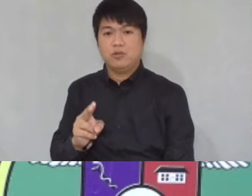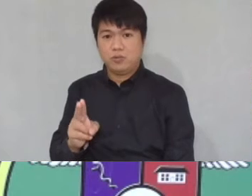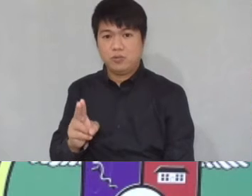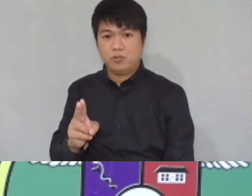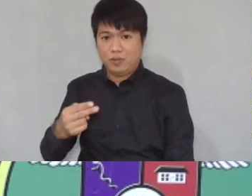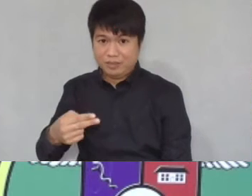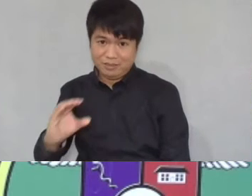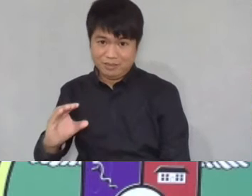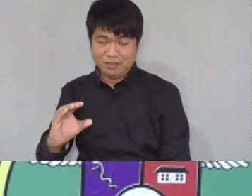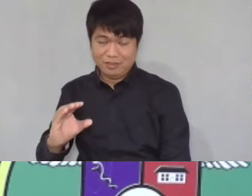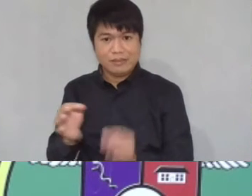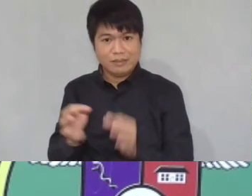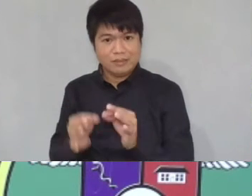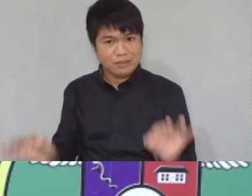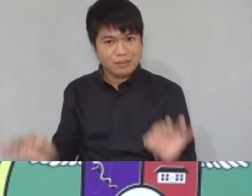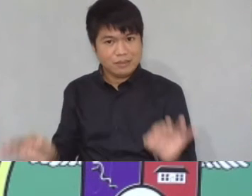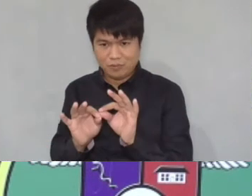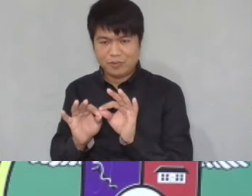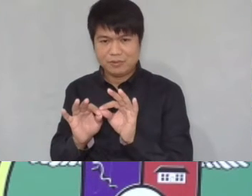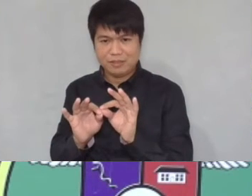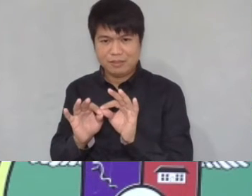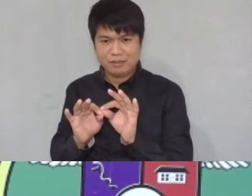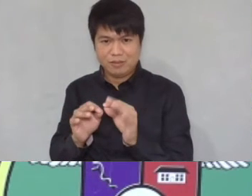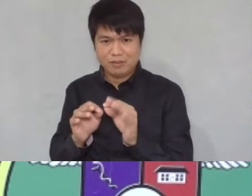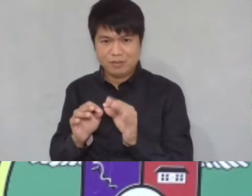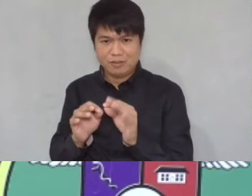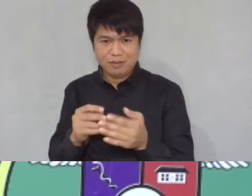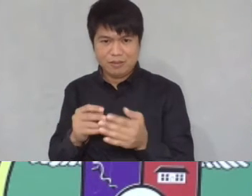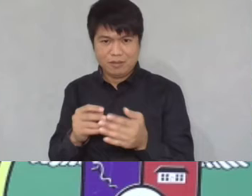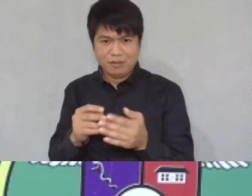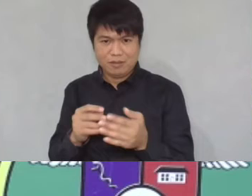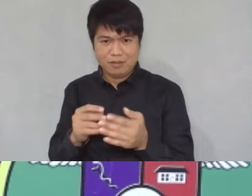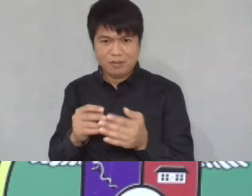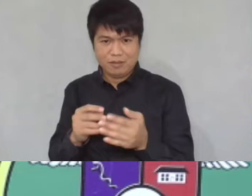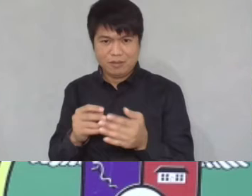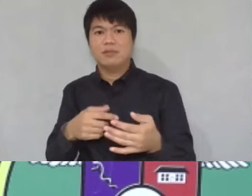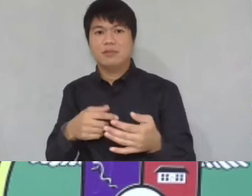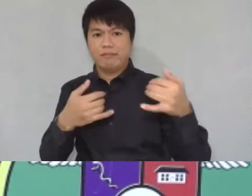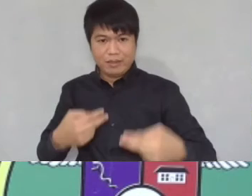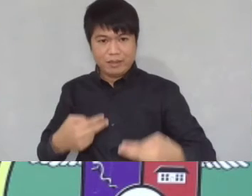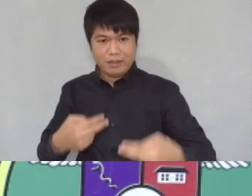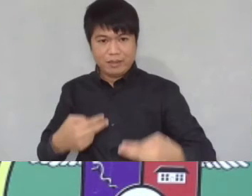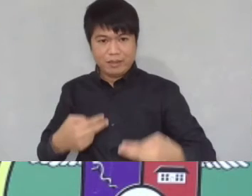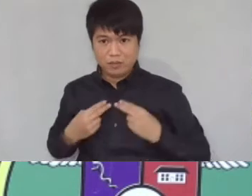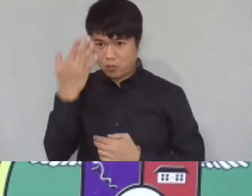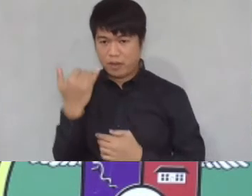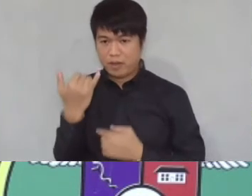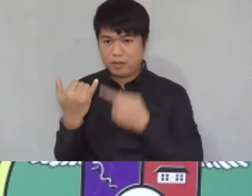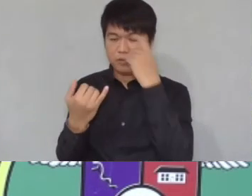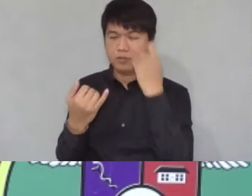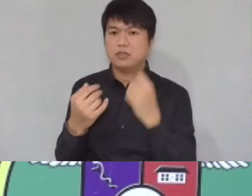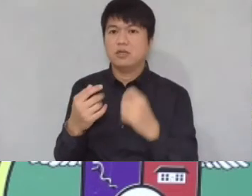Universal Healthcare, napaka-importante ng aspeto ang telehealth because in the local health